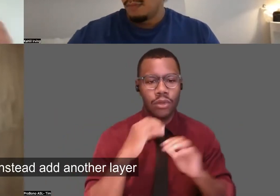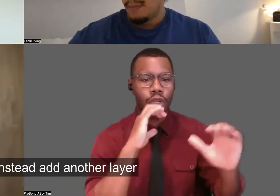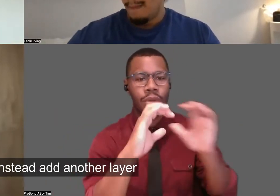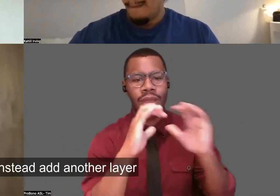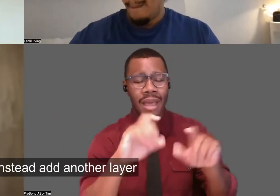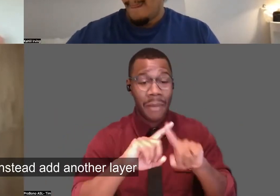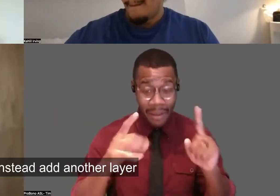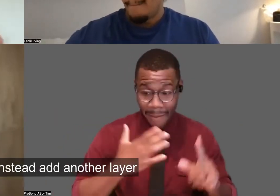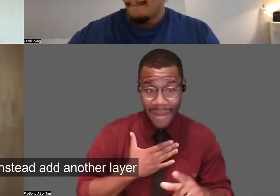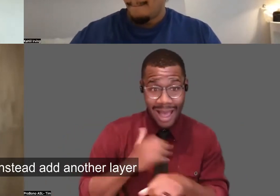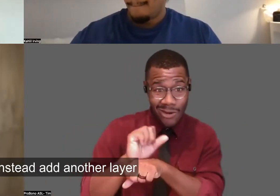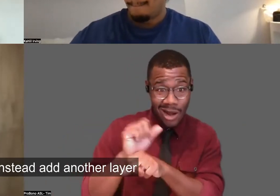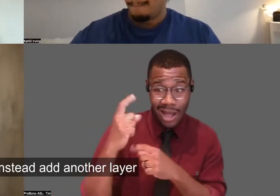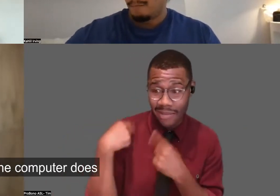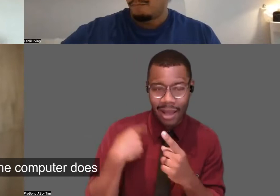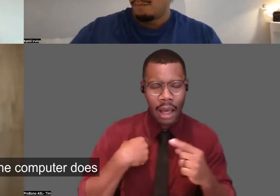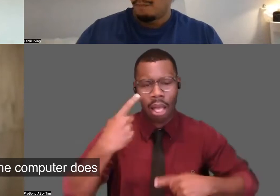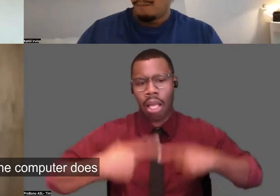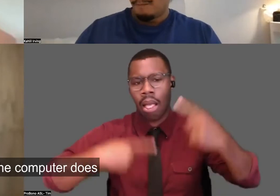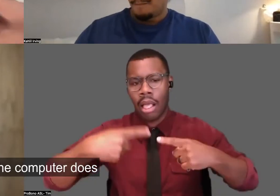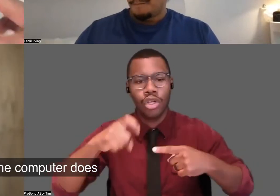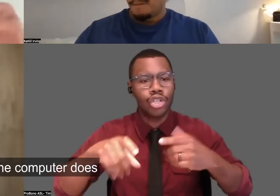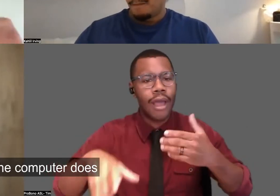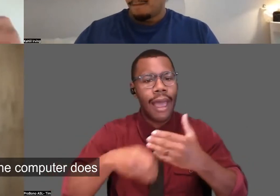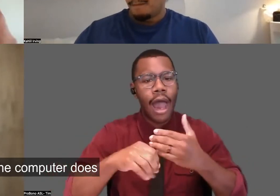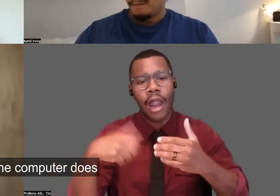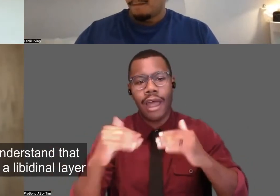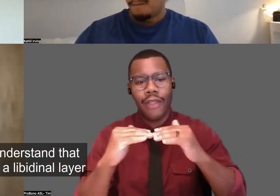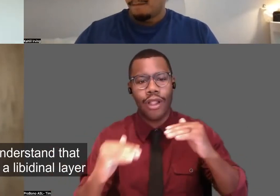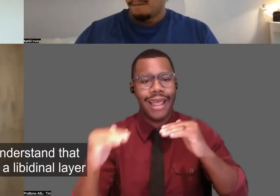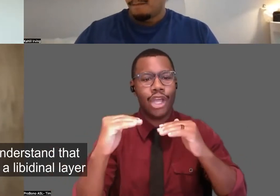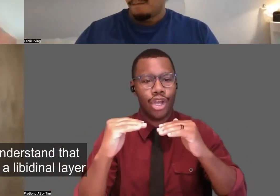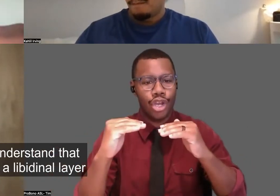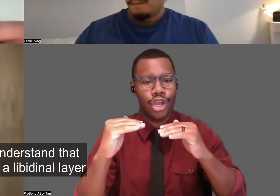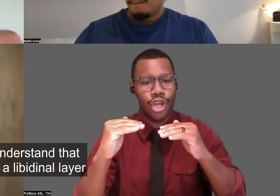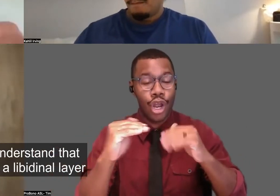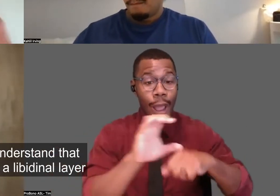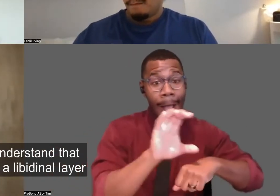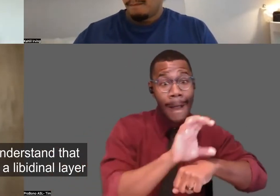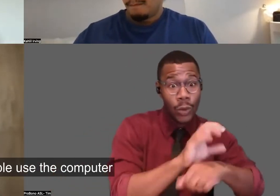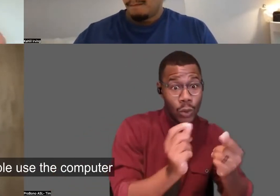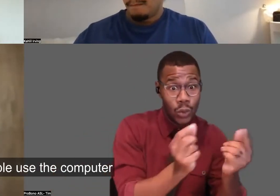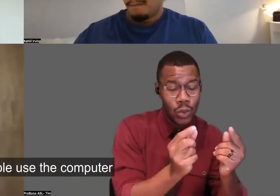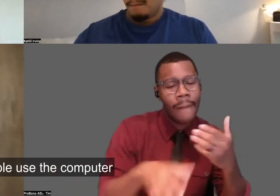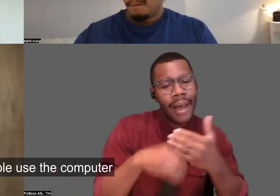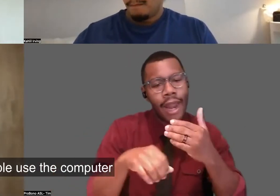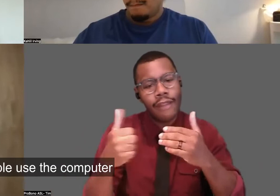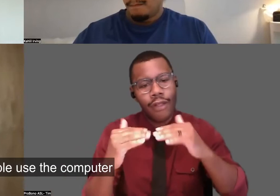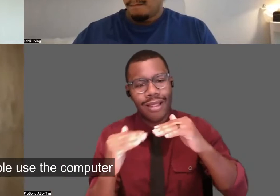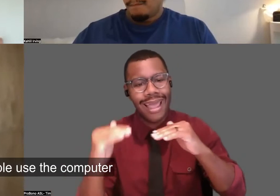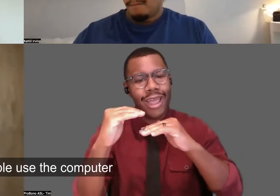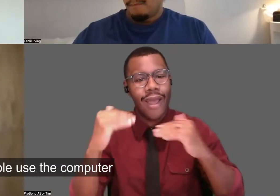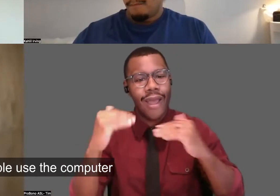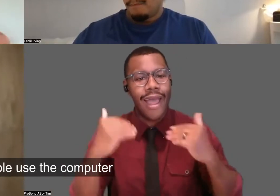that we should instead add another layer to what the computer does and understand that there's a libidinal layer to why people use